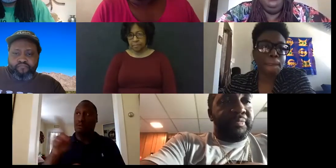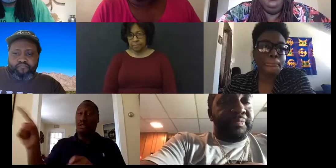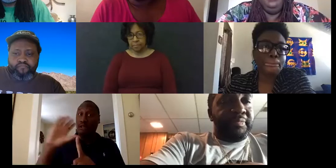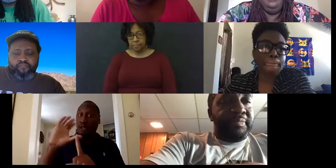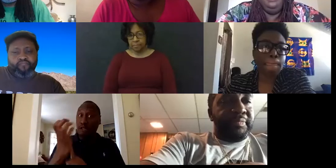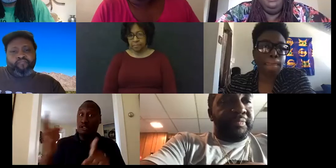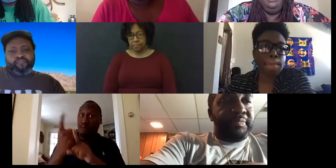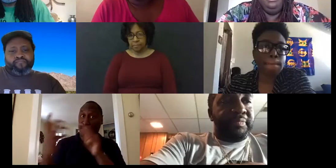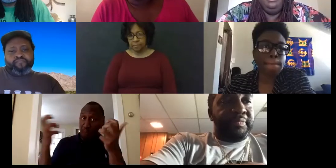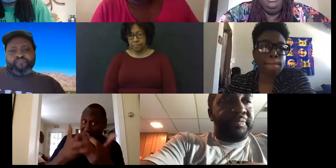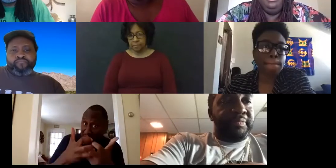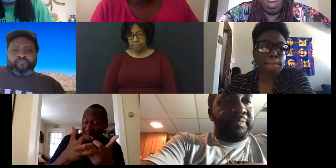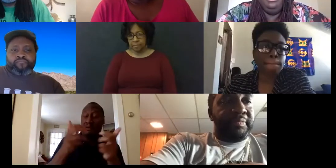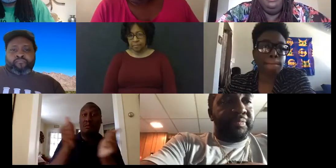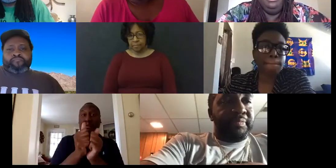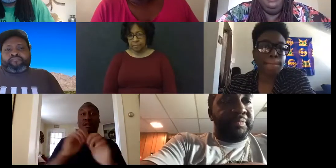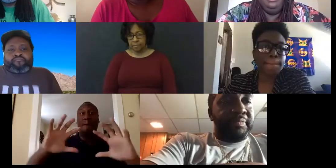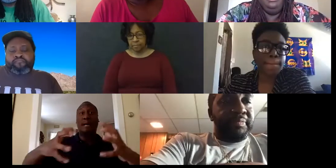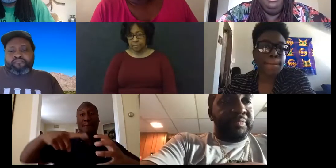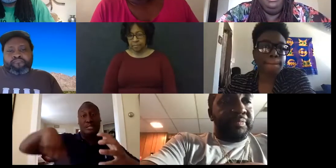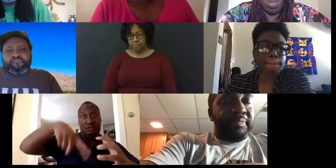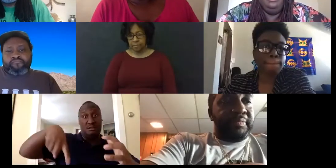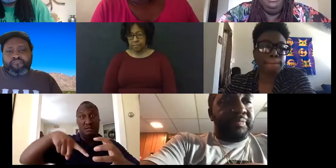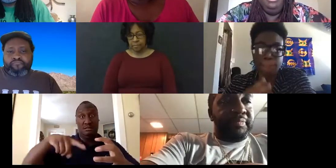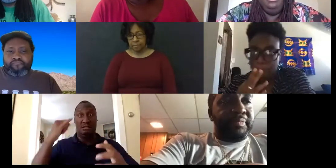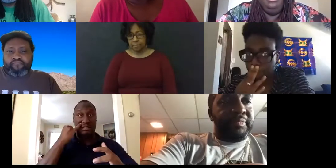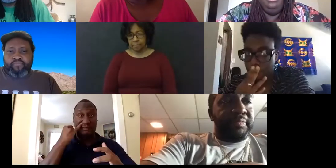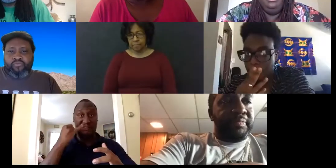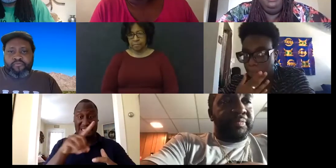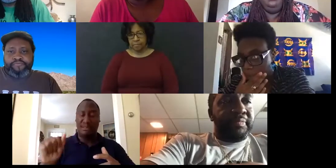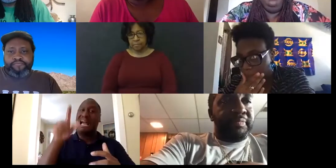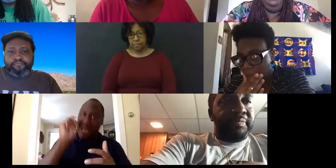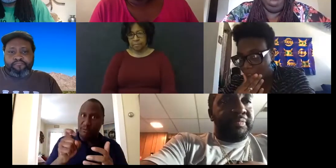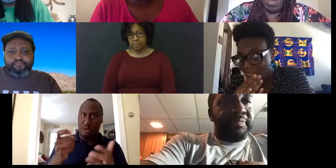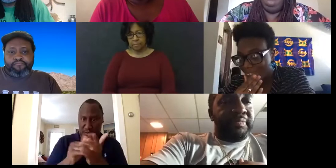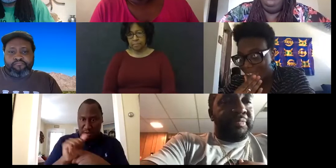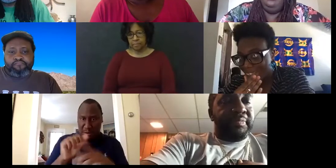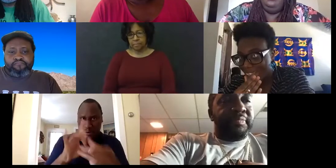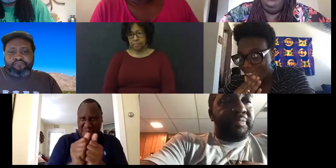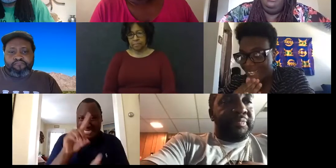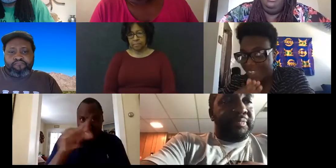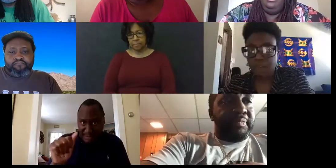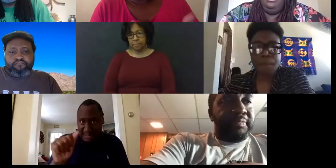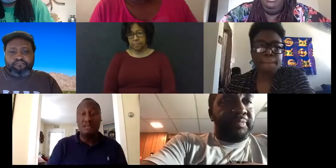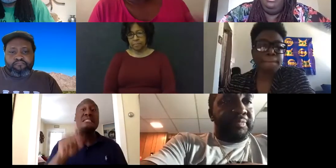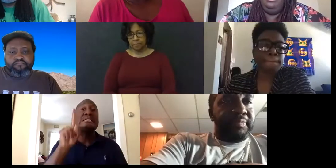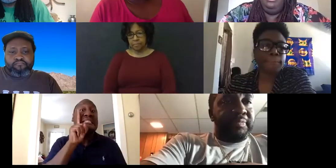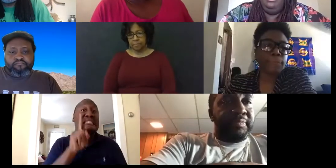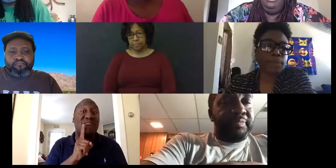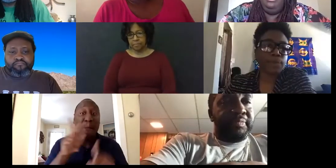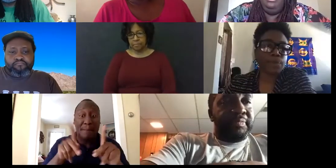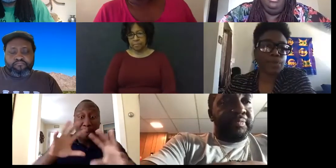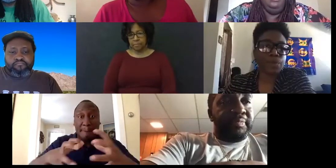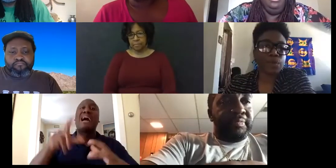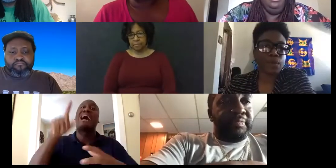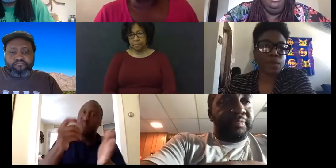it's not going to be successful. And they have to have a culturally appropriate match if the people, if they're trying to deal with the